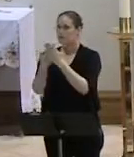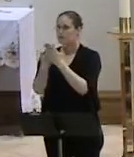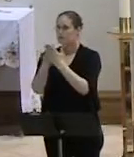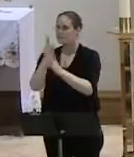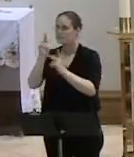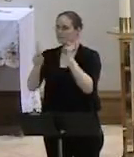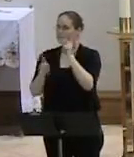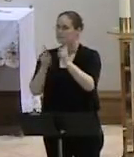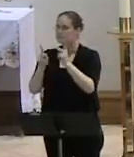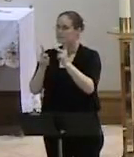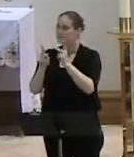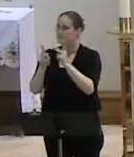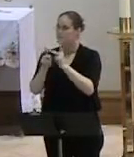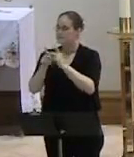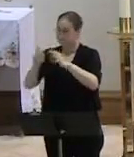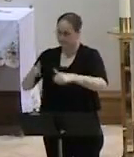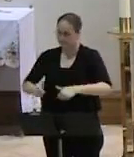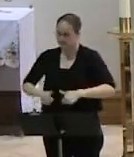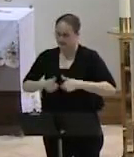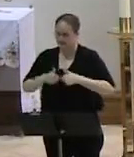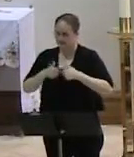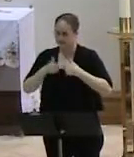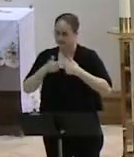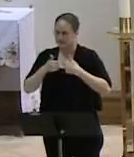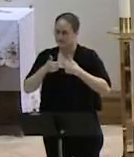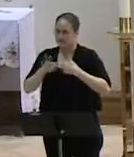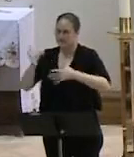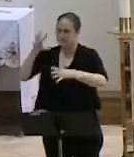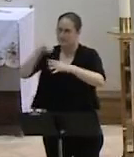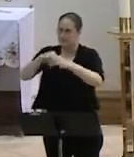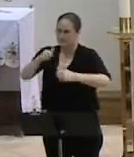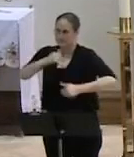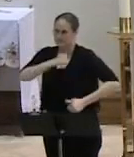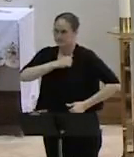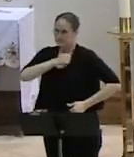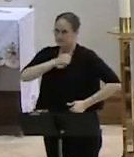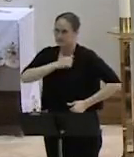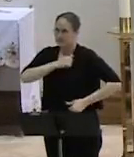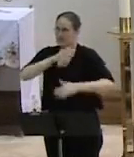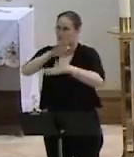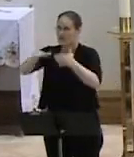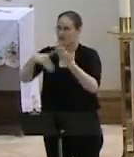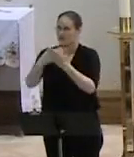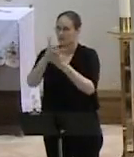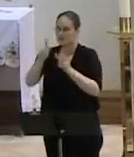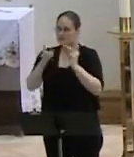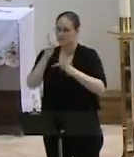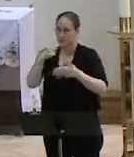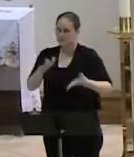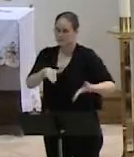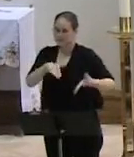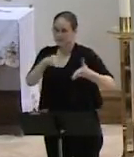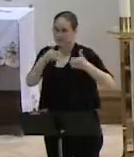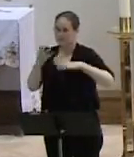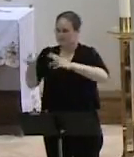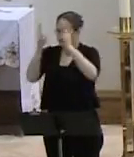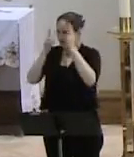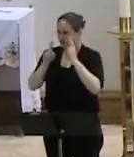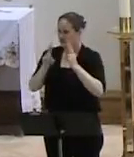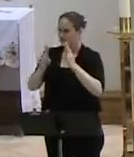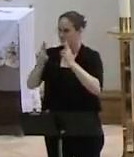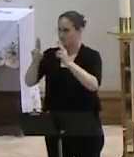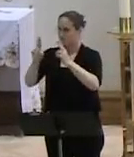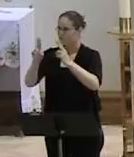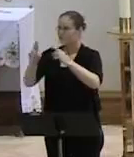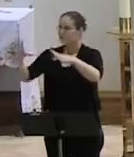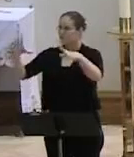have given their life in service to our country, and for all of our veterans who have died, whom we honor on this